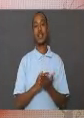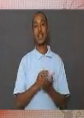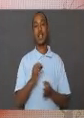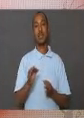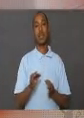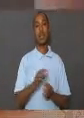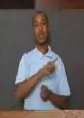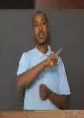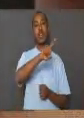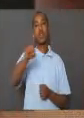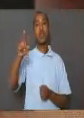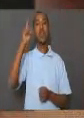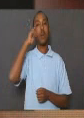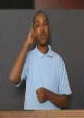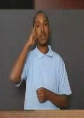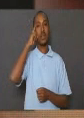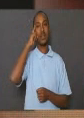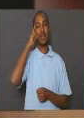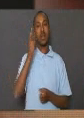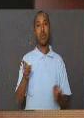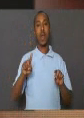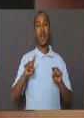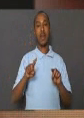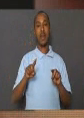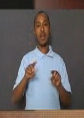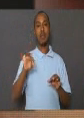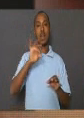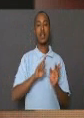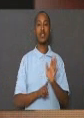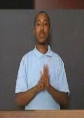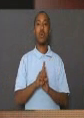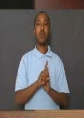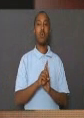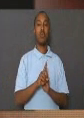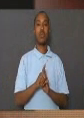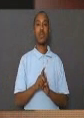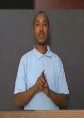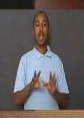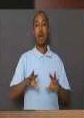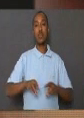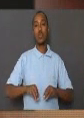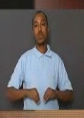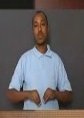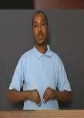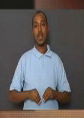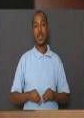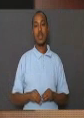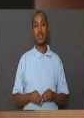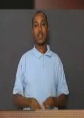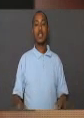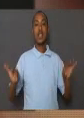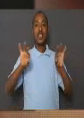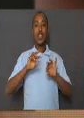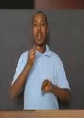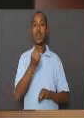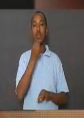knowledge. When plants grow and develop, they absorb essential nutrients